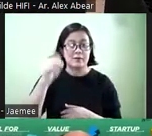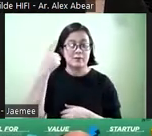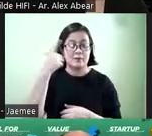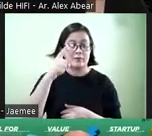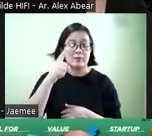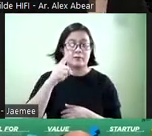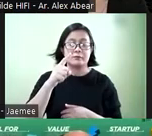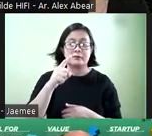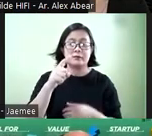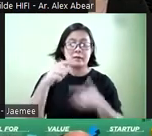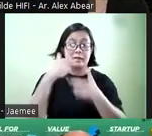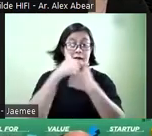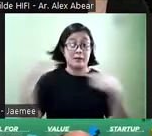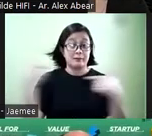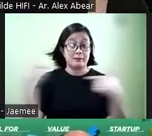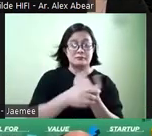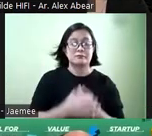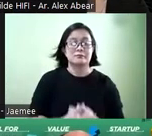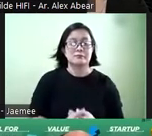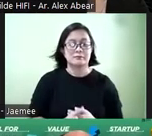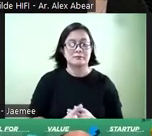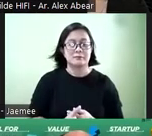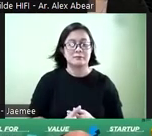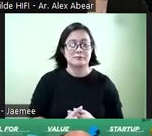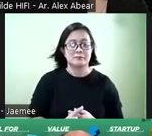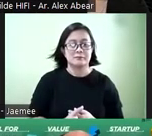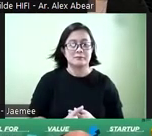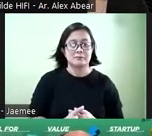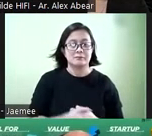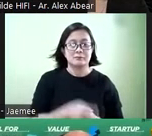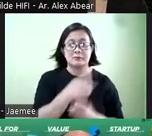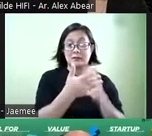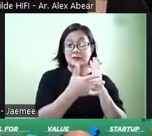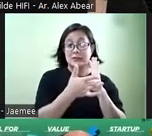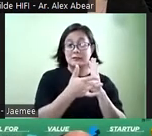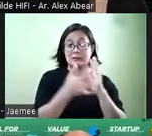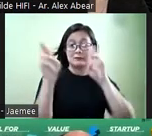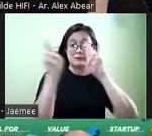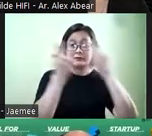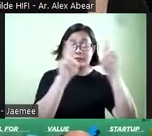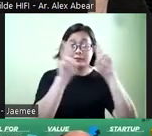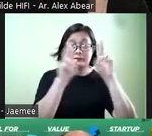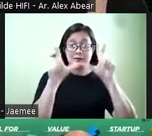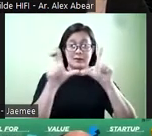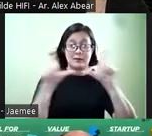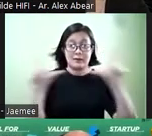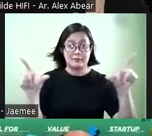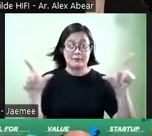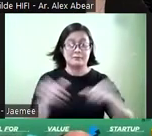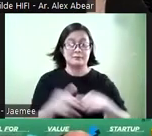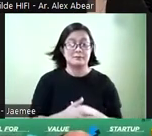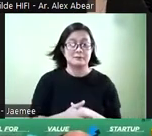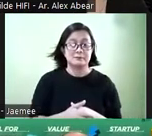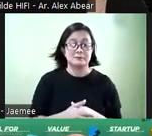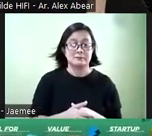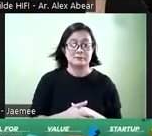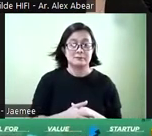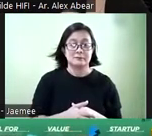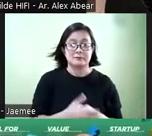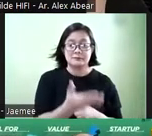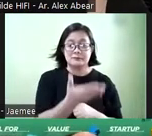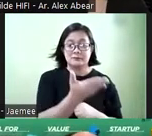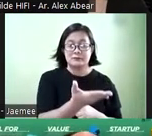to assess your ideas or project. First one is the technology readiness level. So basically that's